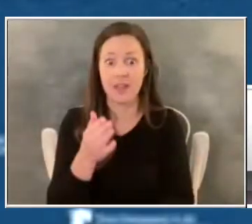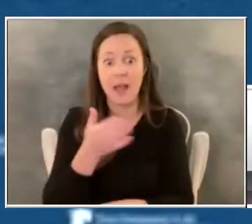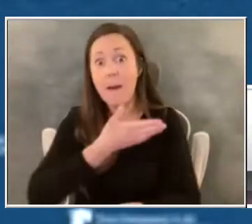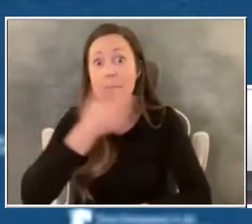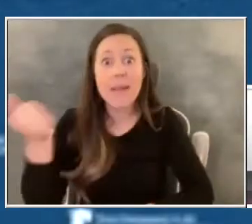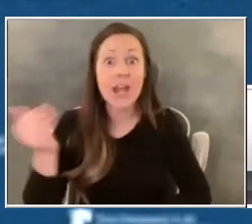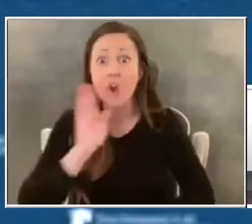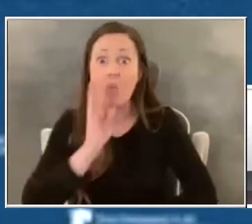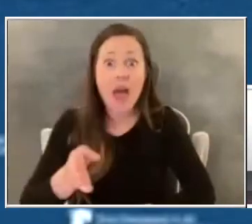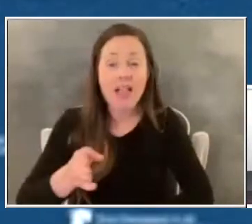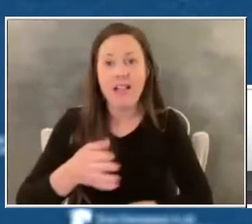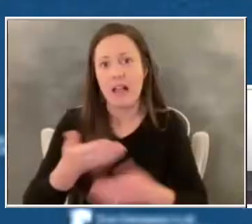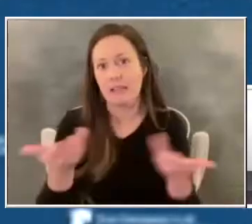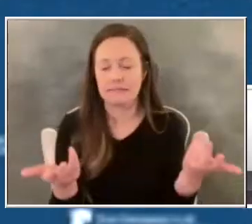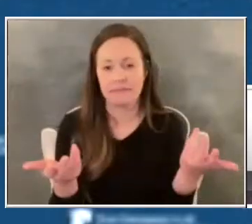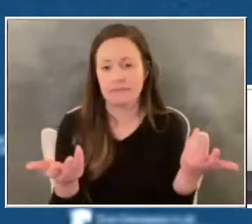to